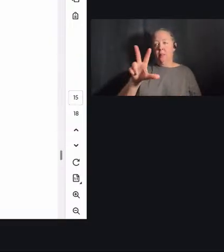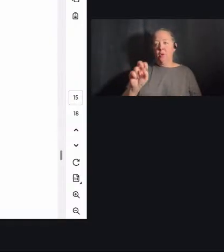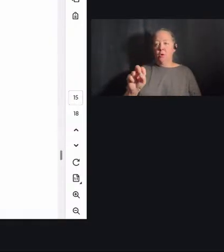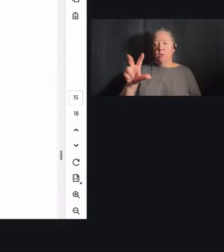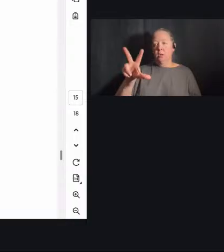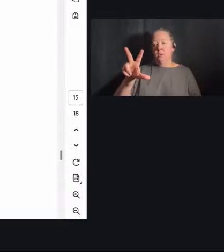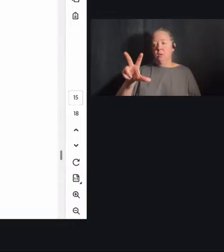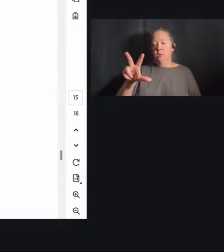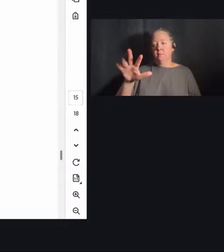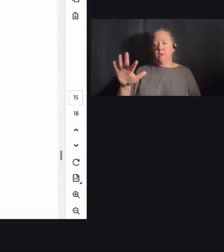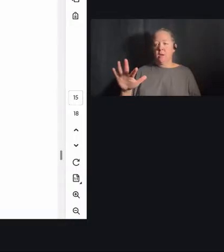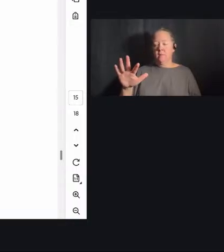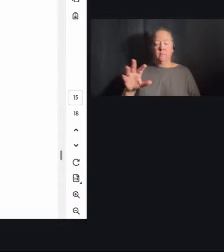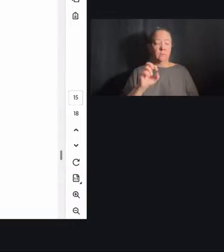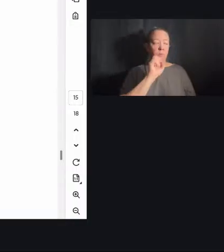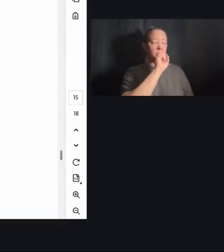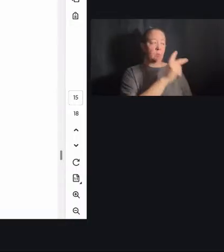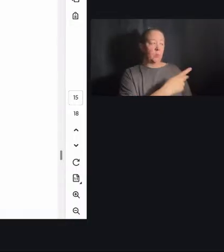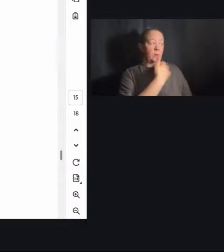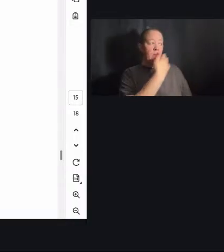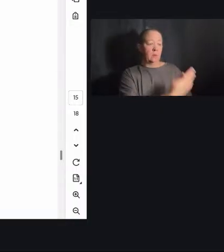Okay, thank you.